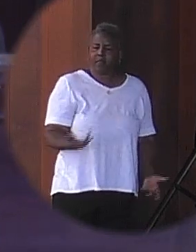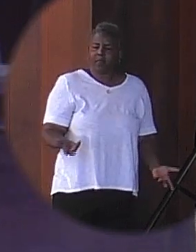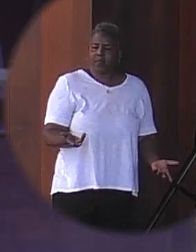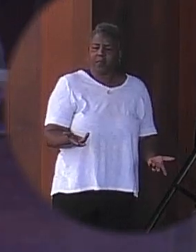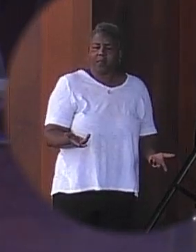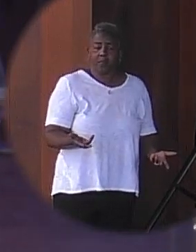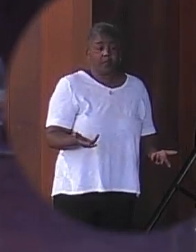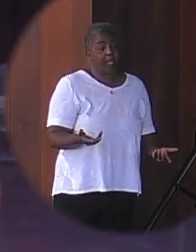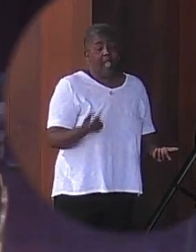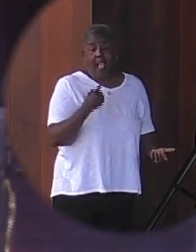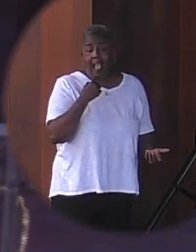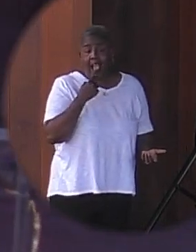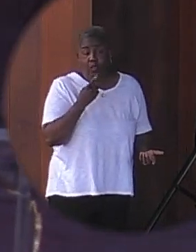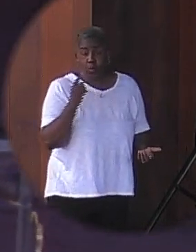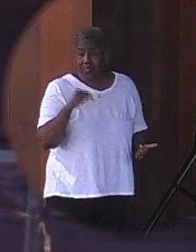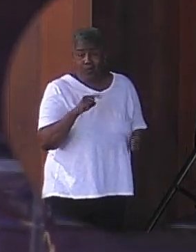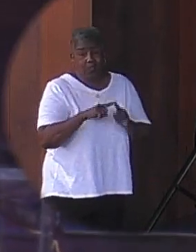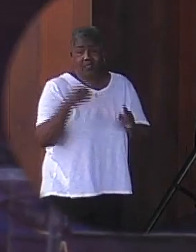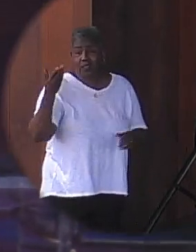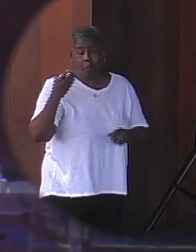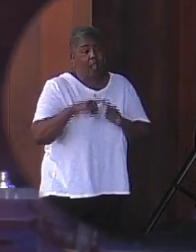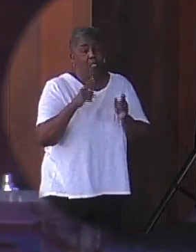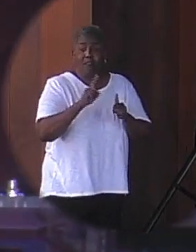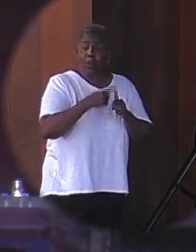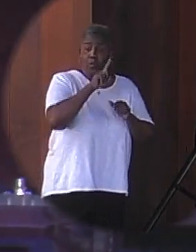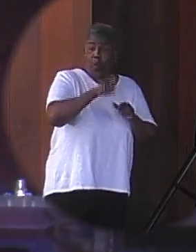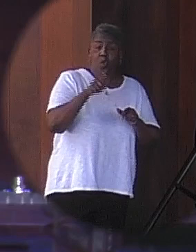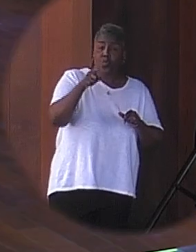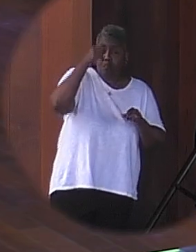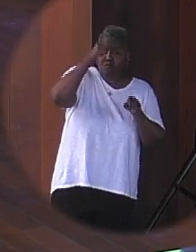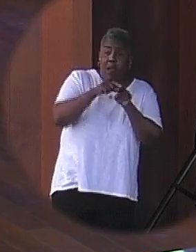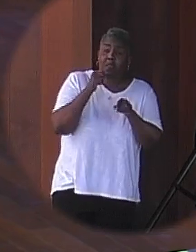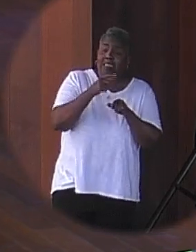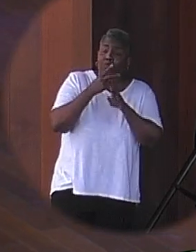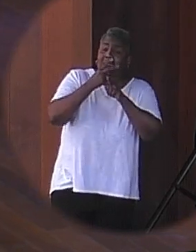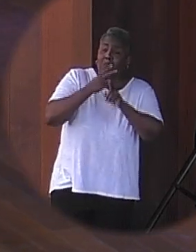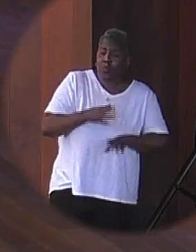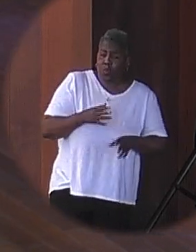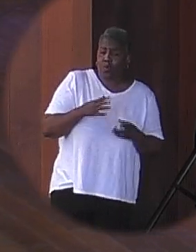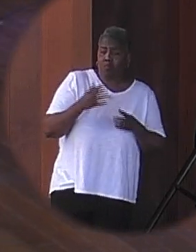I told y'all this is a different kind of sermon. The first question, are you your brother and your sister's keeper?